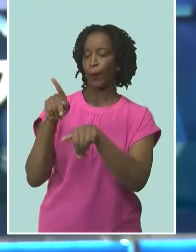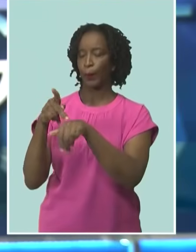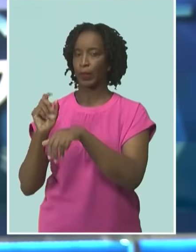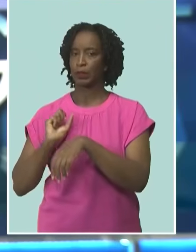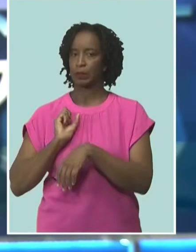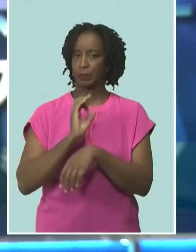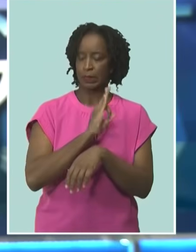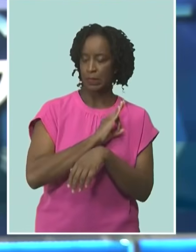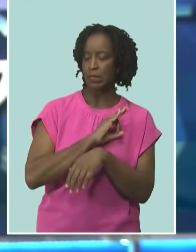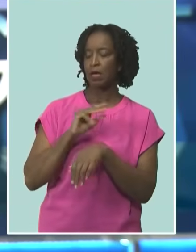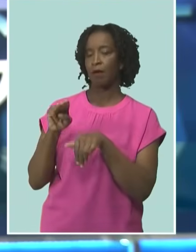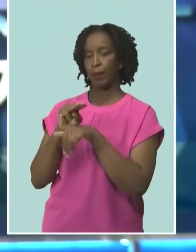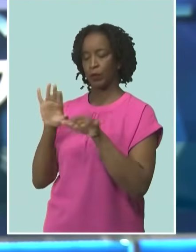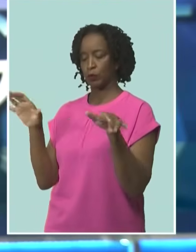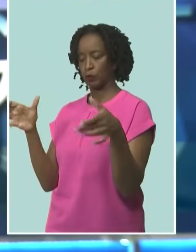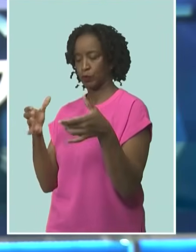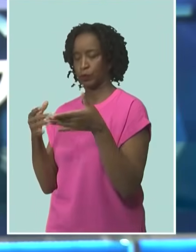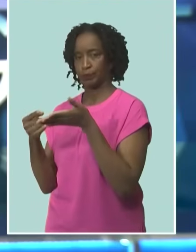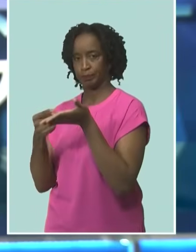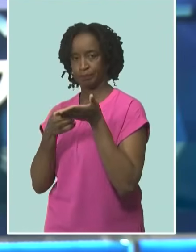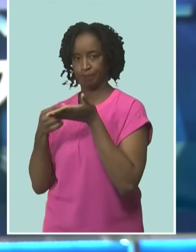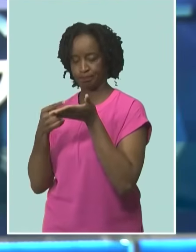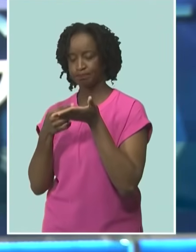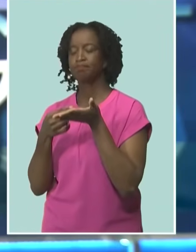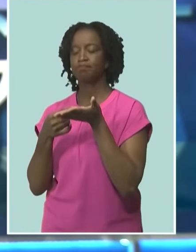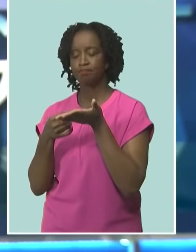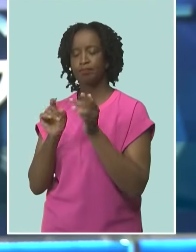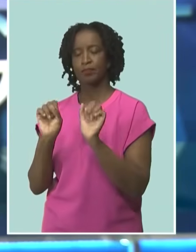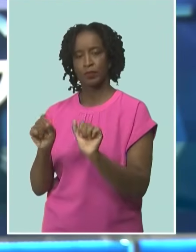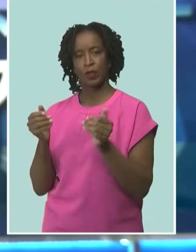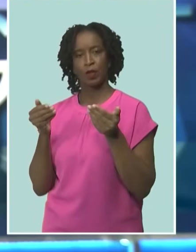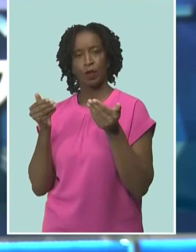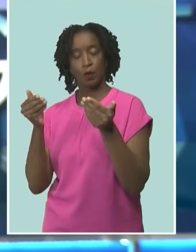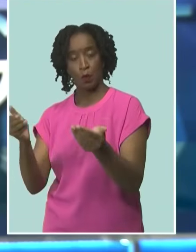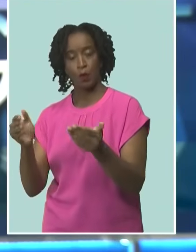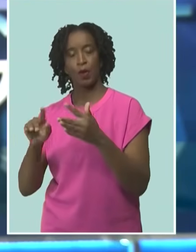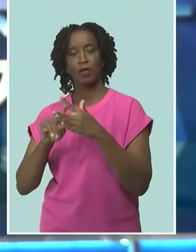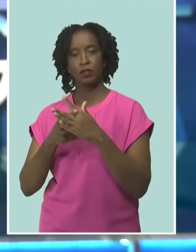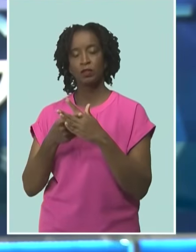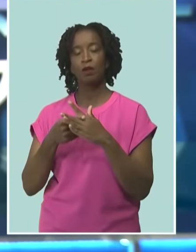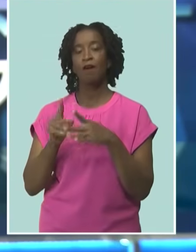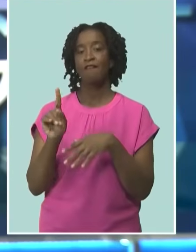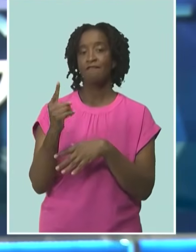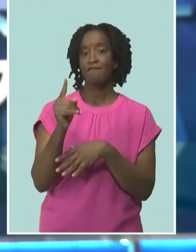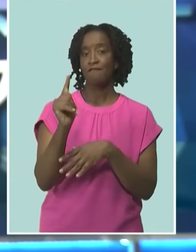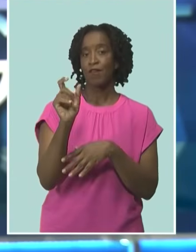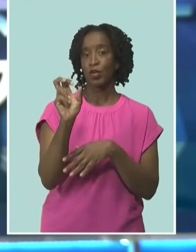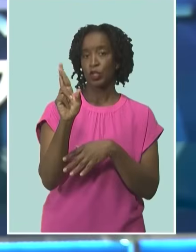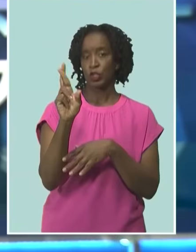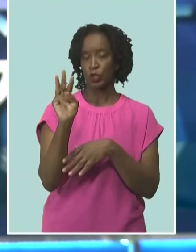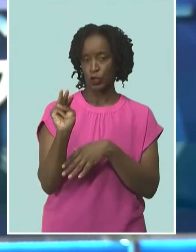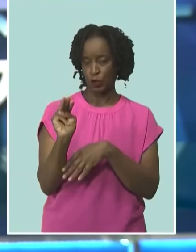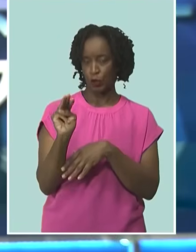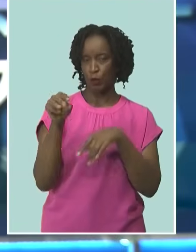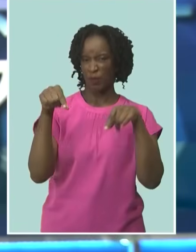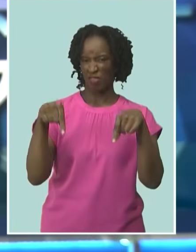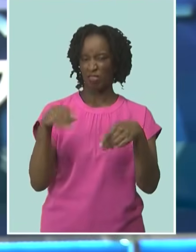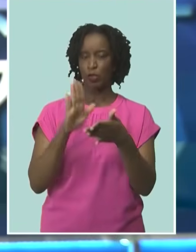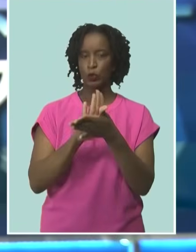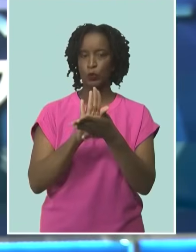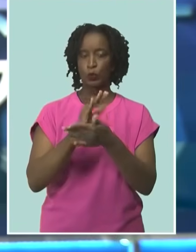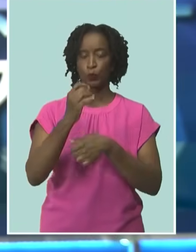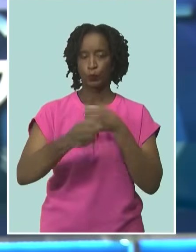it was agreed that the works could be accelerated to commence during the first term of the 2025-2026 school